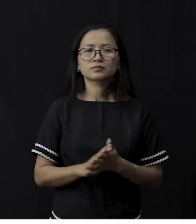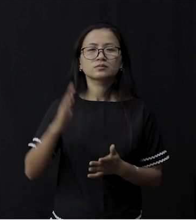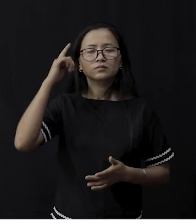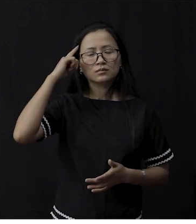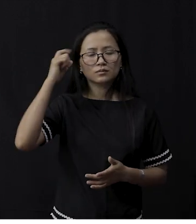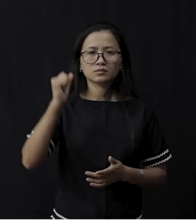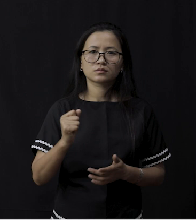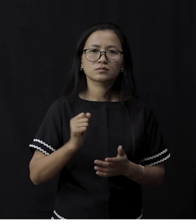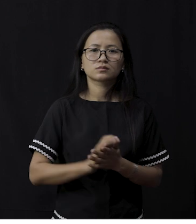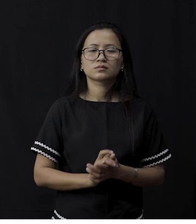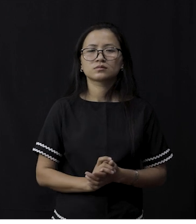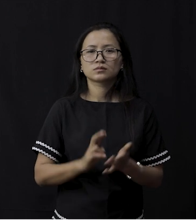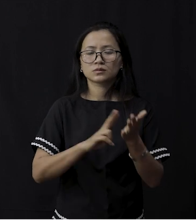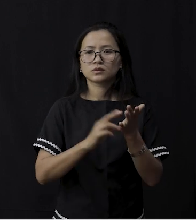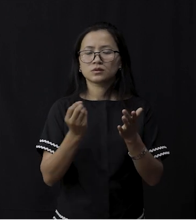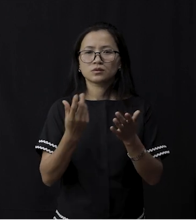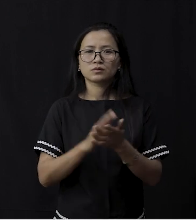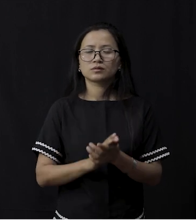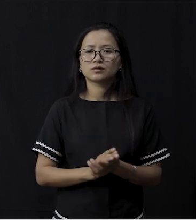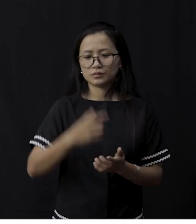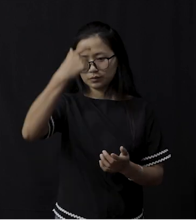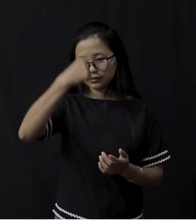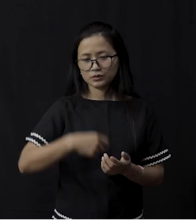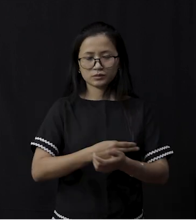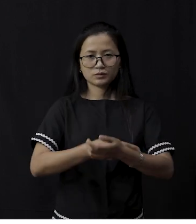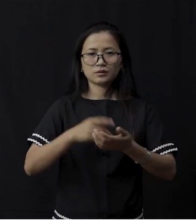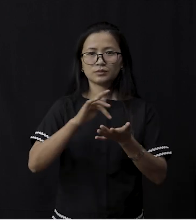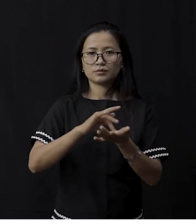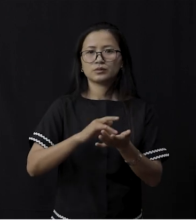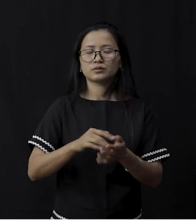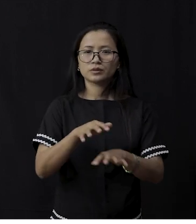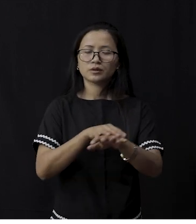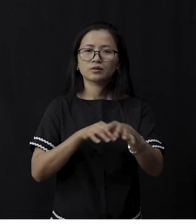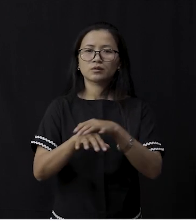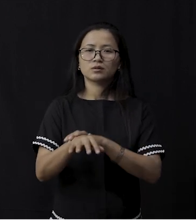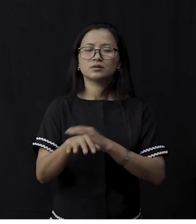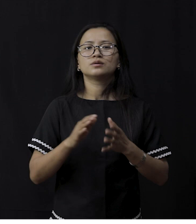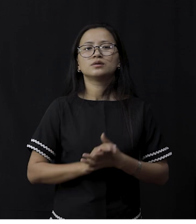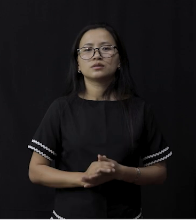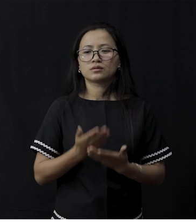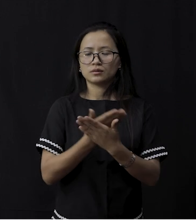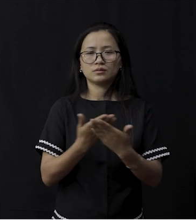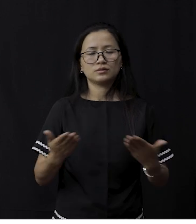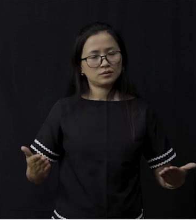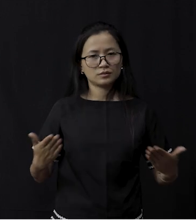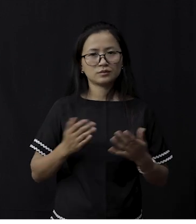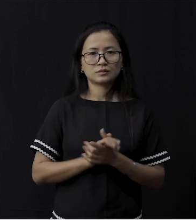always remember, a noun is the name of a person, place, animal, or thing.